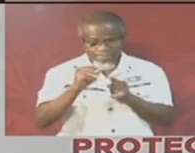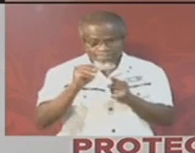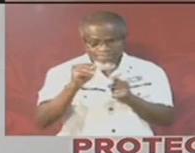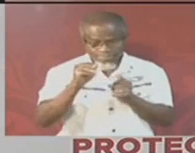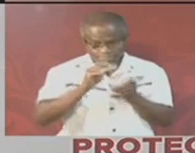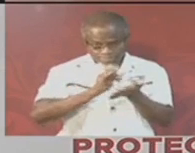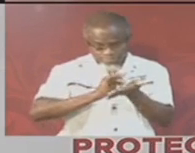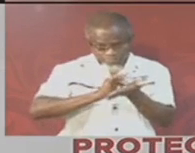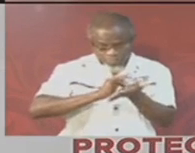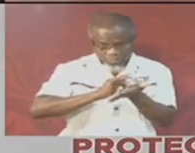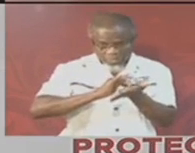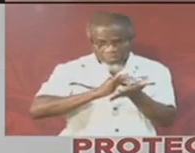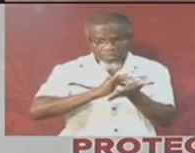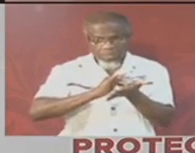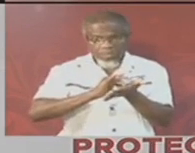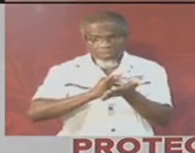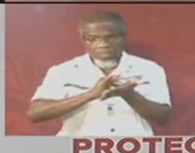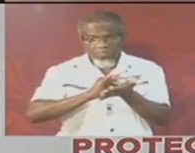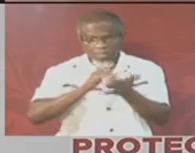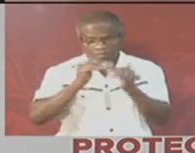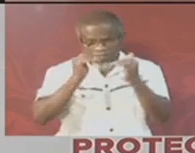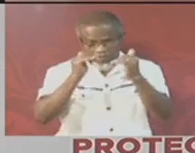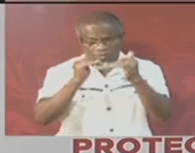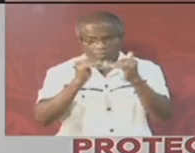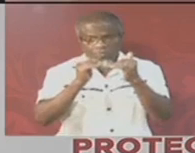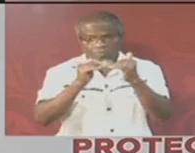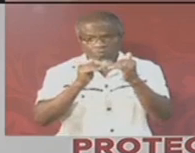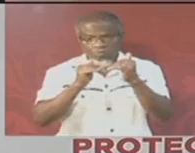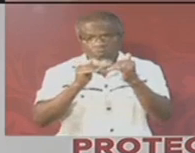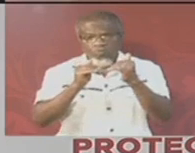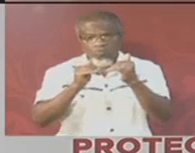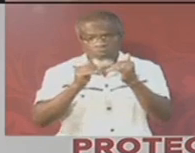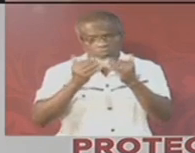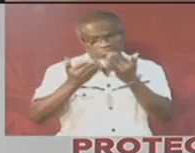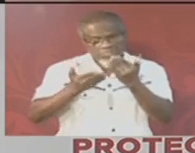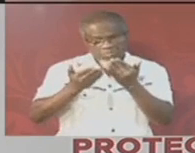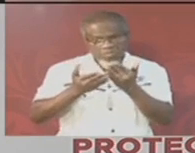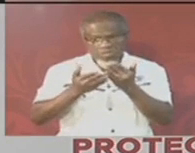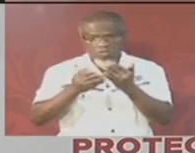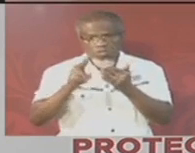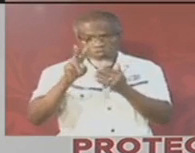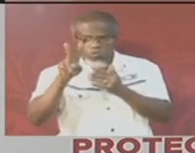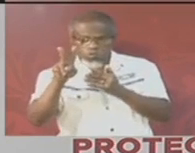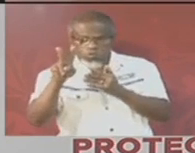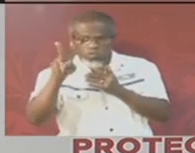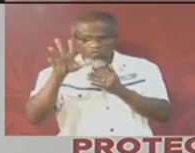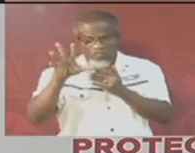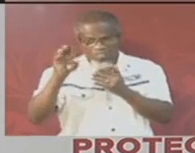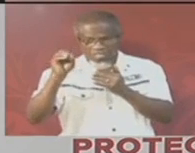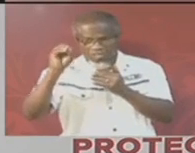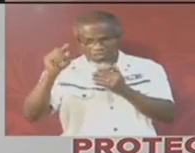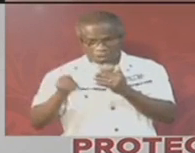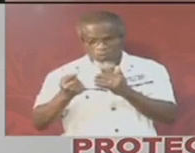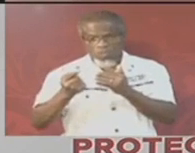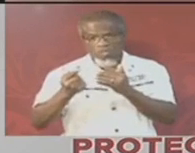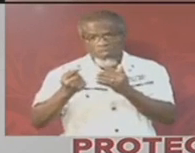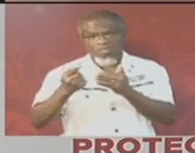supply platform is Pfizer 250,000 doses, Johnson &